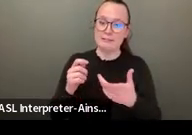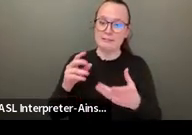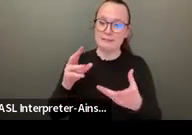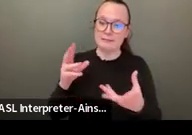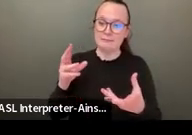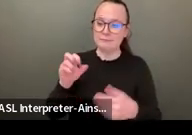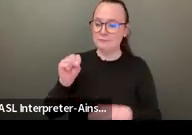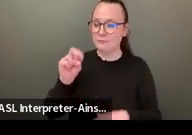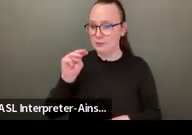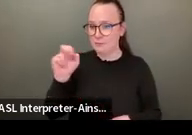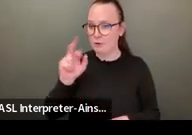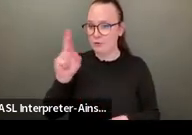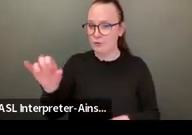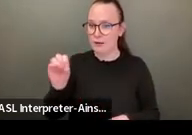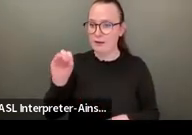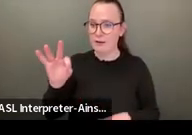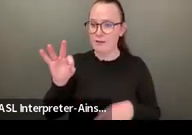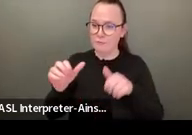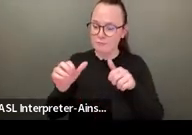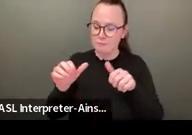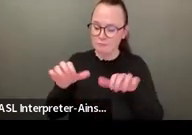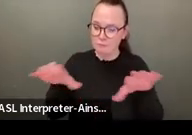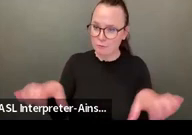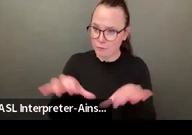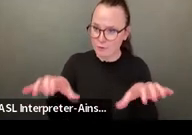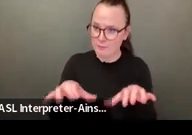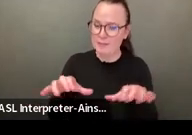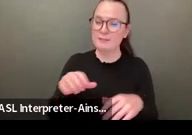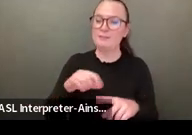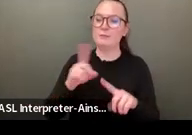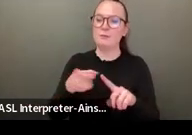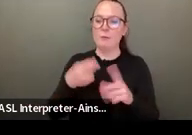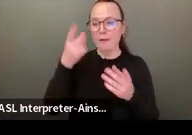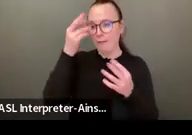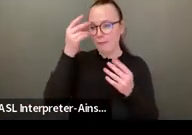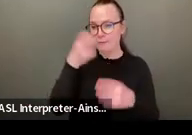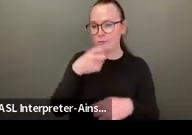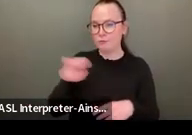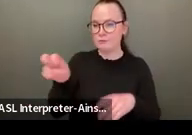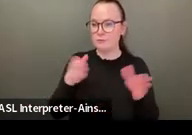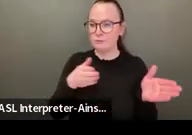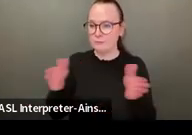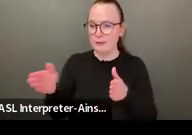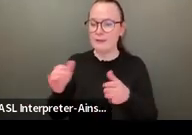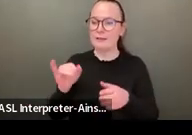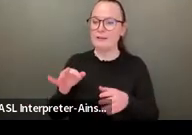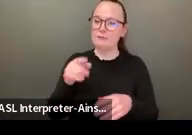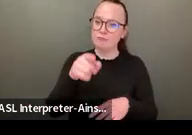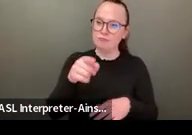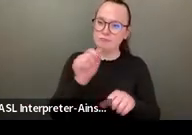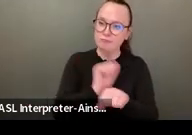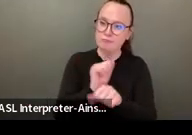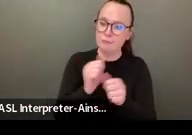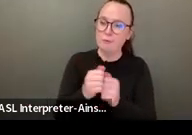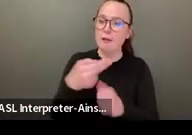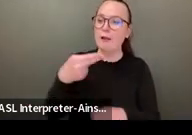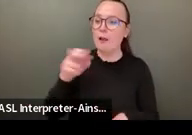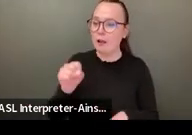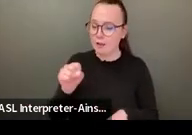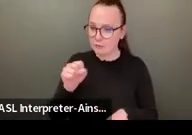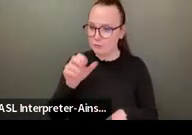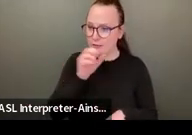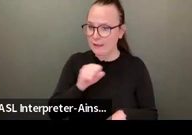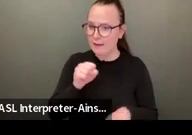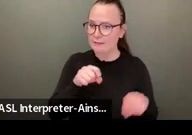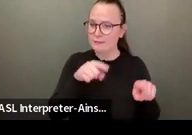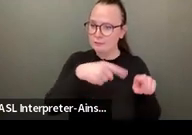also. When you're thinking about transition plans, those of you that work with high school students and you are